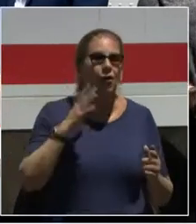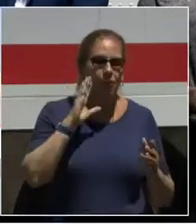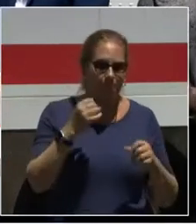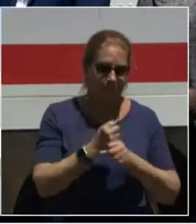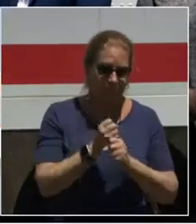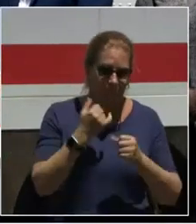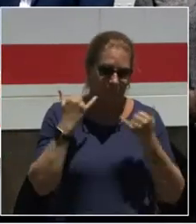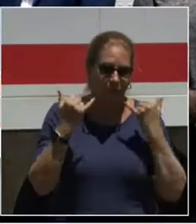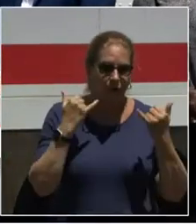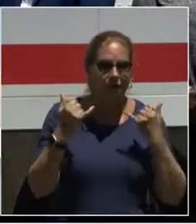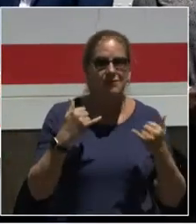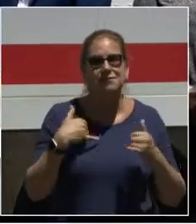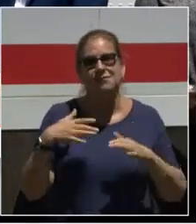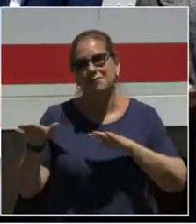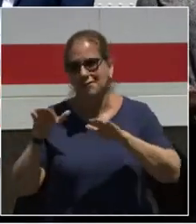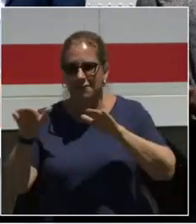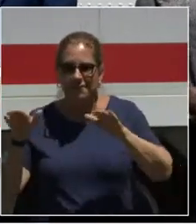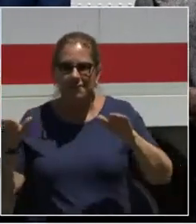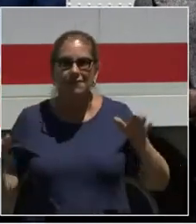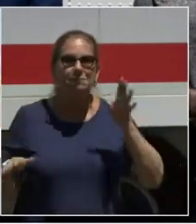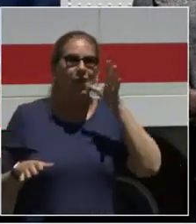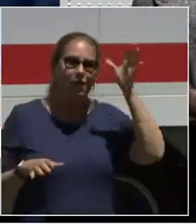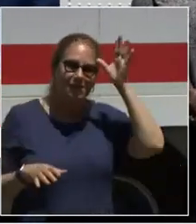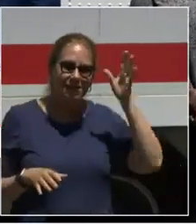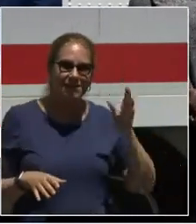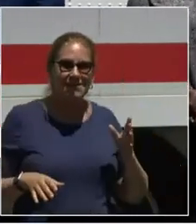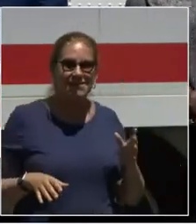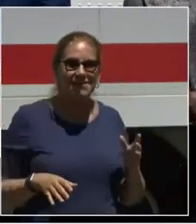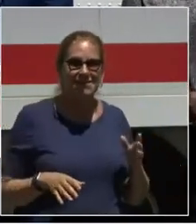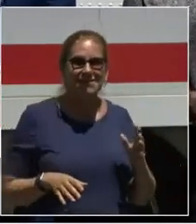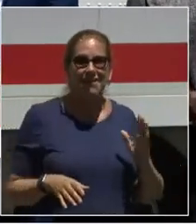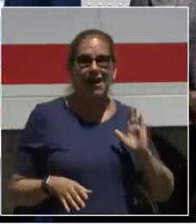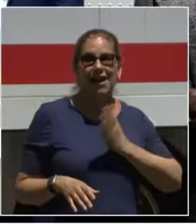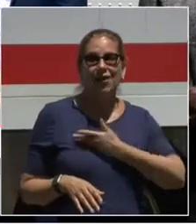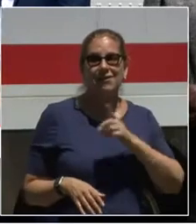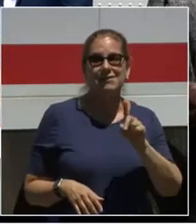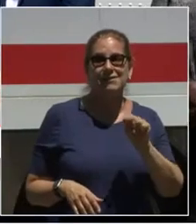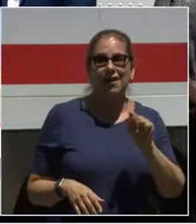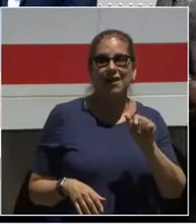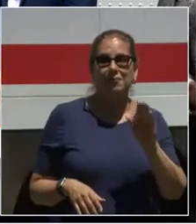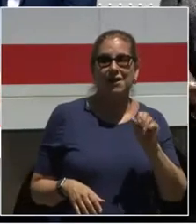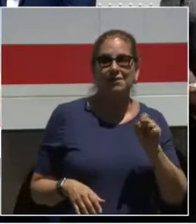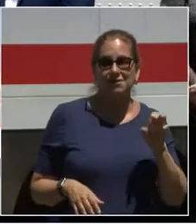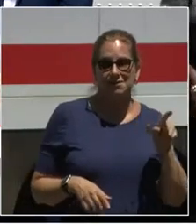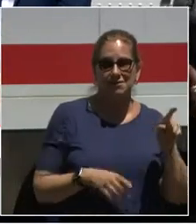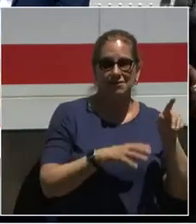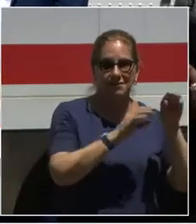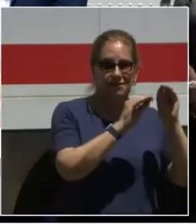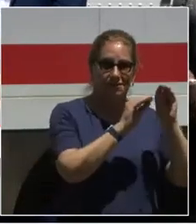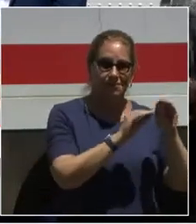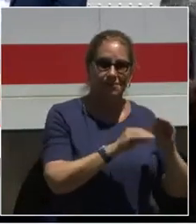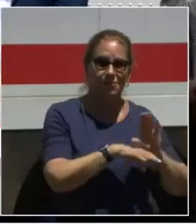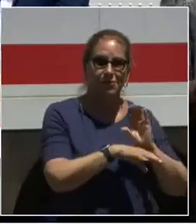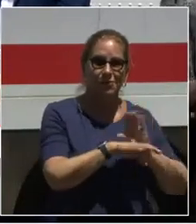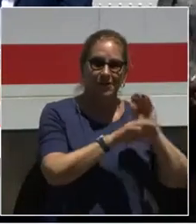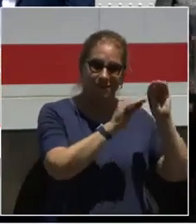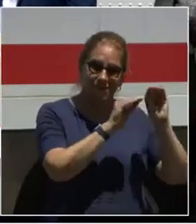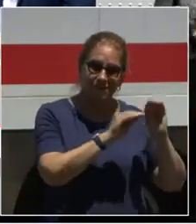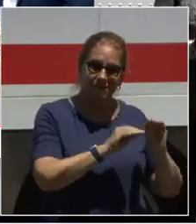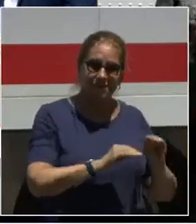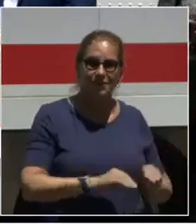children who in our database are not up to date, starting this week. We're using our contact trace force. People redirect them that. Thank